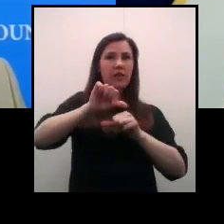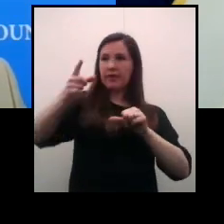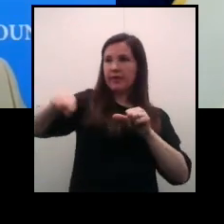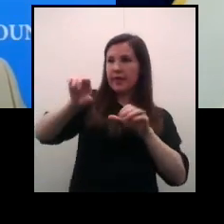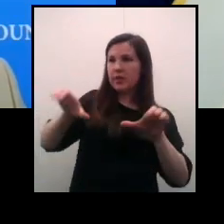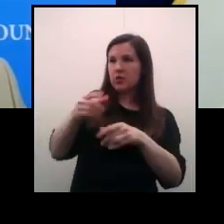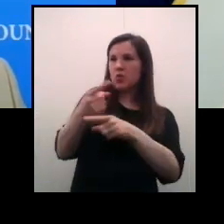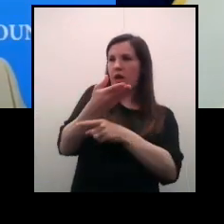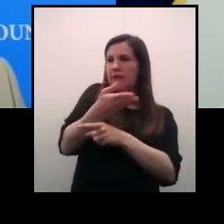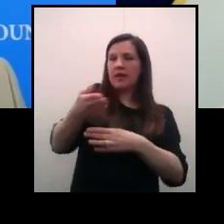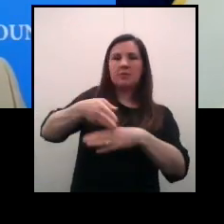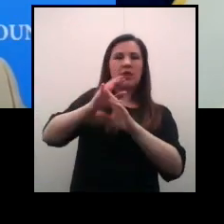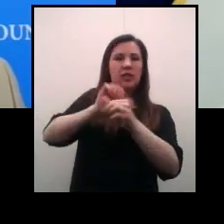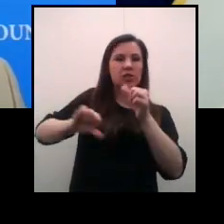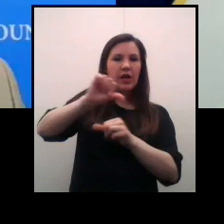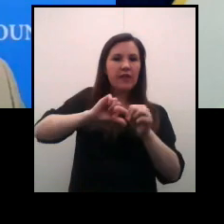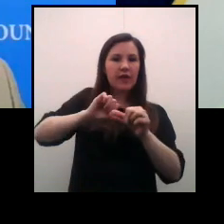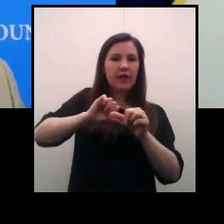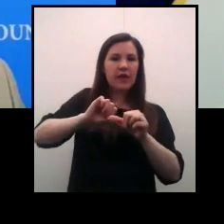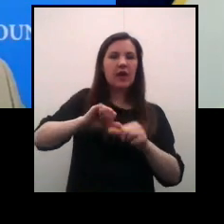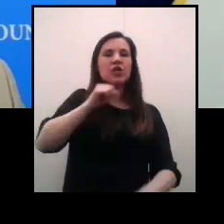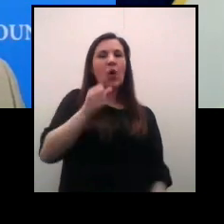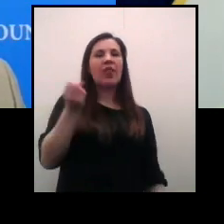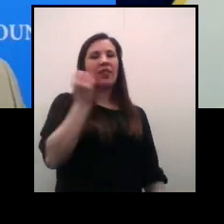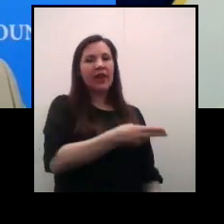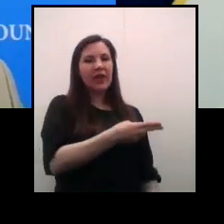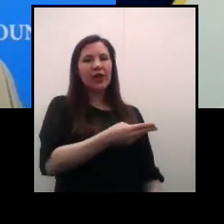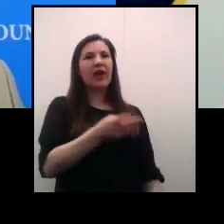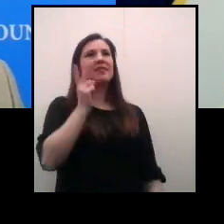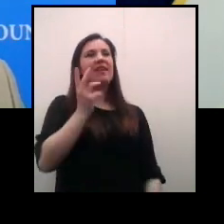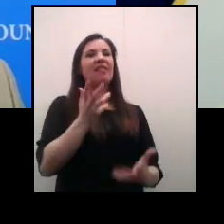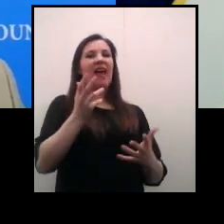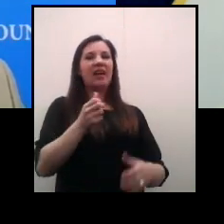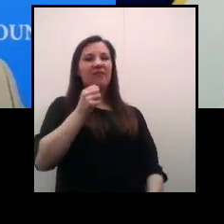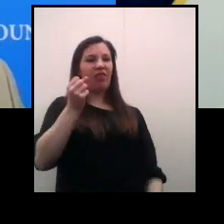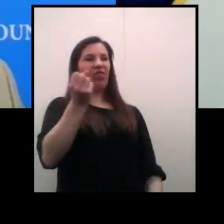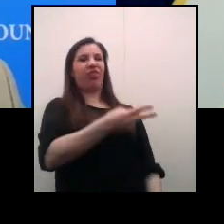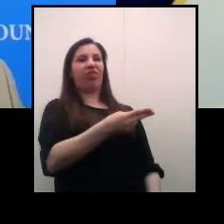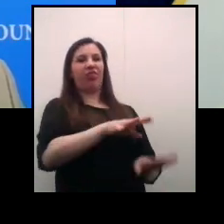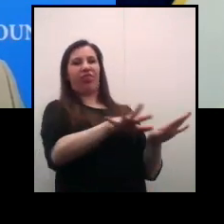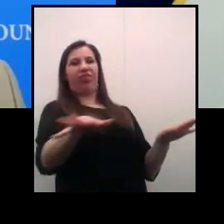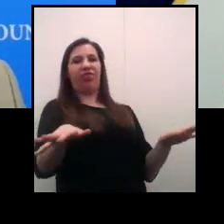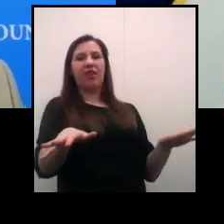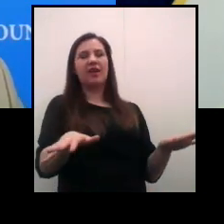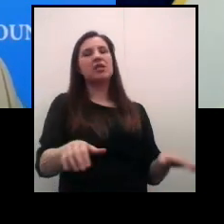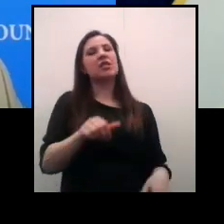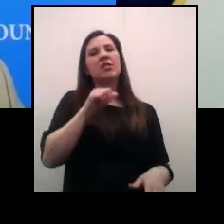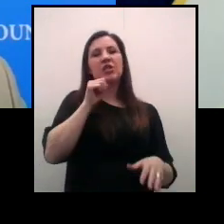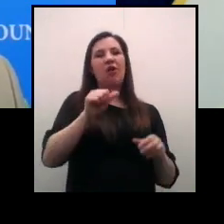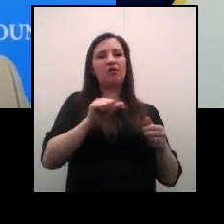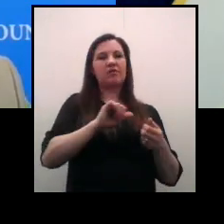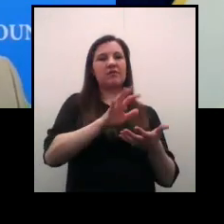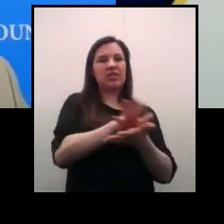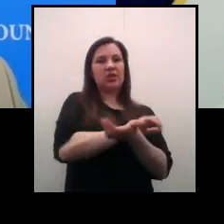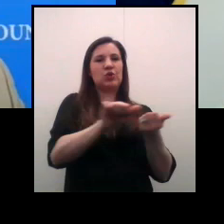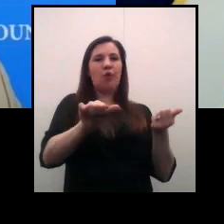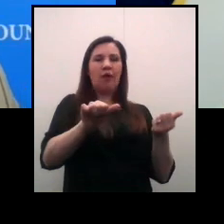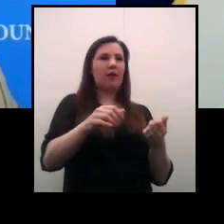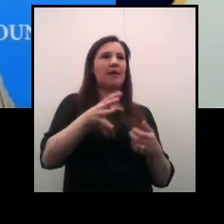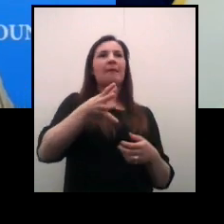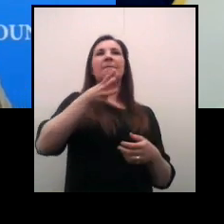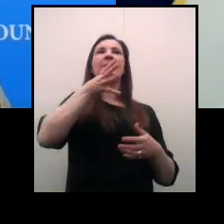thing to protect other people. Don't litter, people. I've seen a lot of littering going on. Please don't litter Mother Earth on this Earth